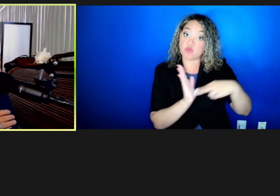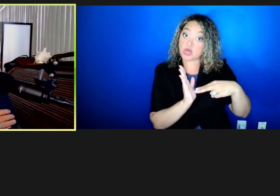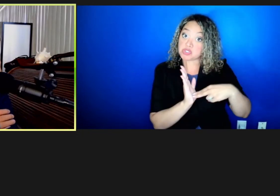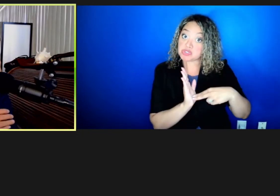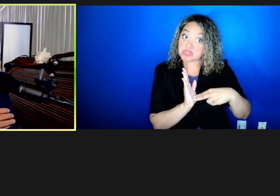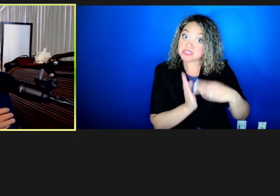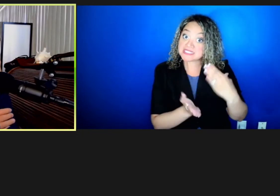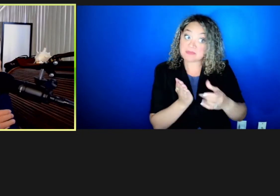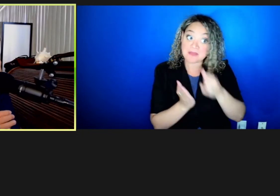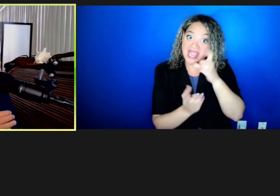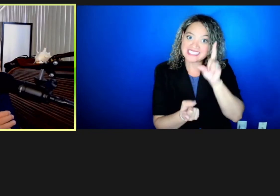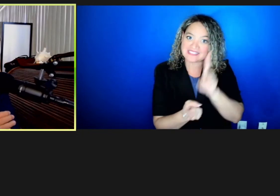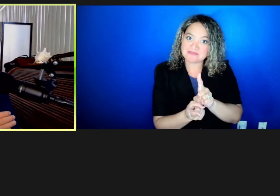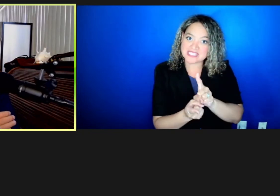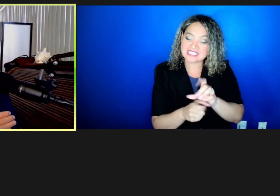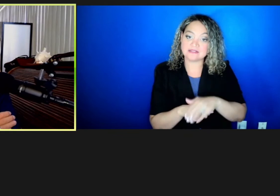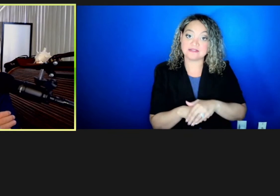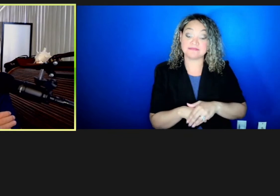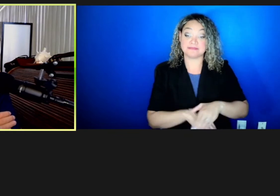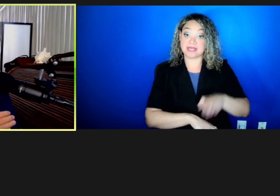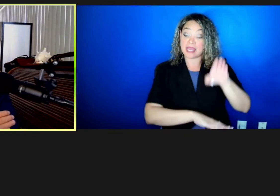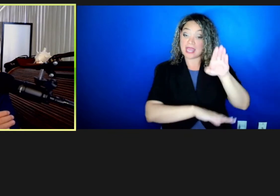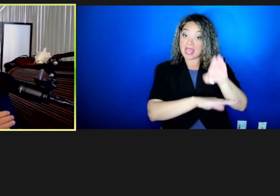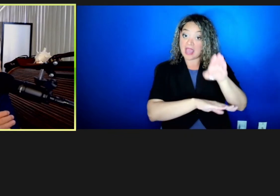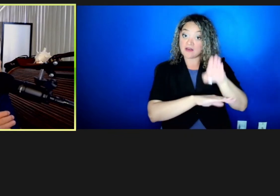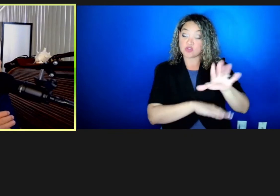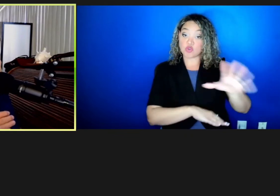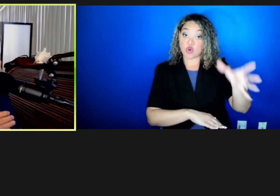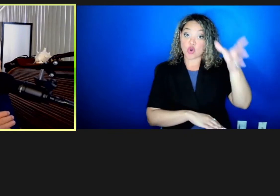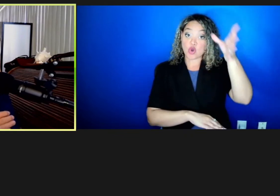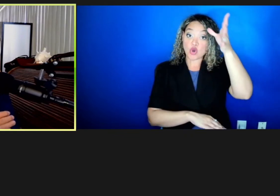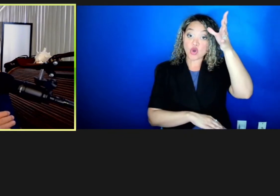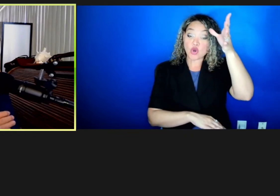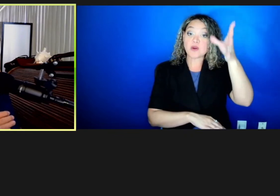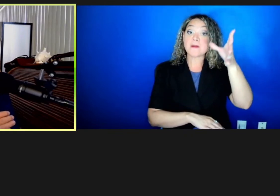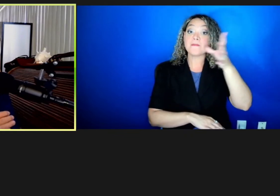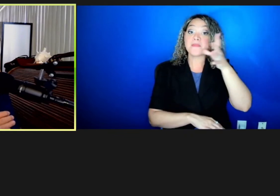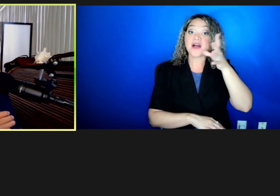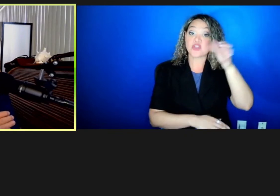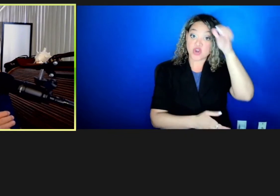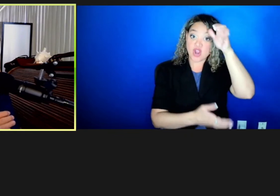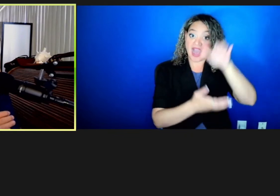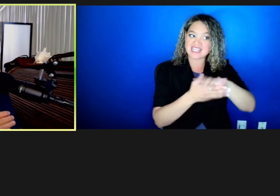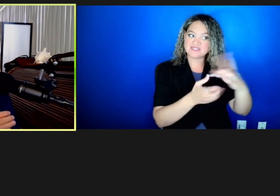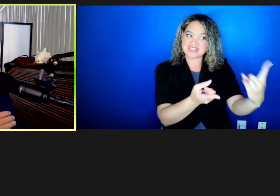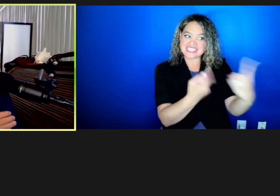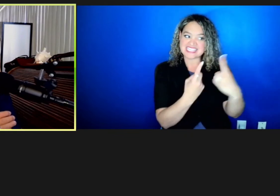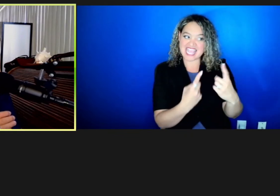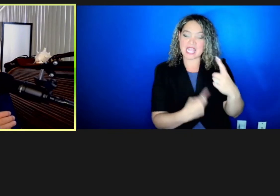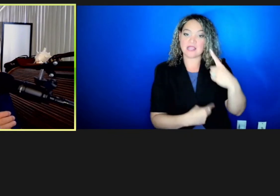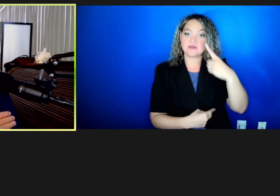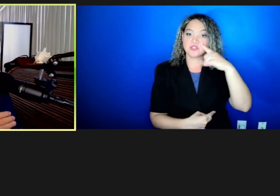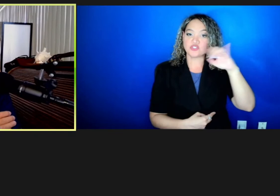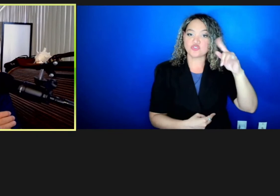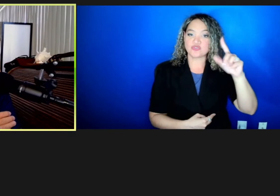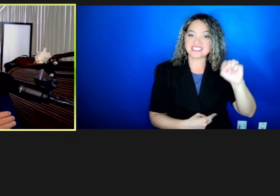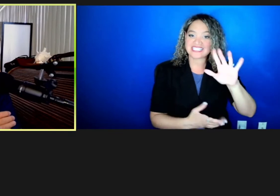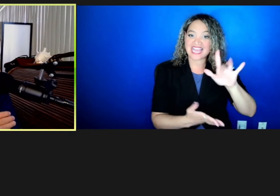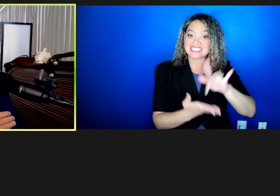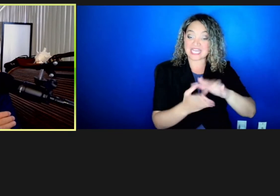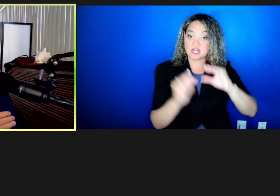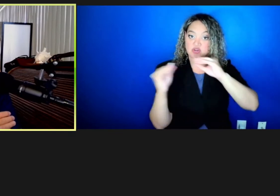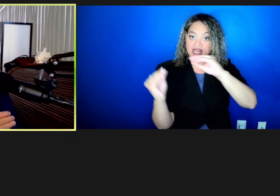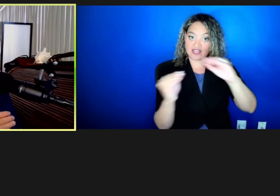have missed. That afternoon, her mother and her husband came to the site center, and I also taught them how to